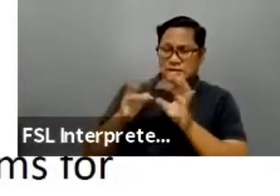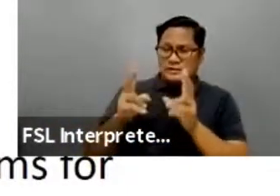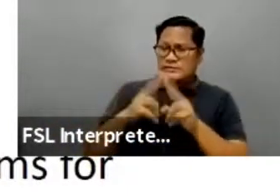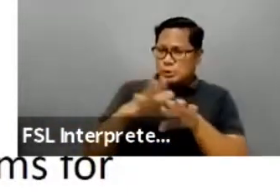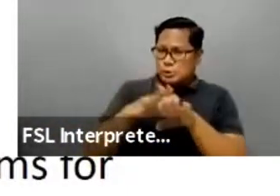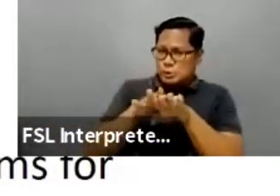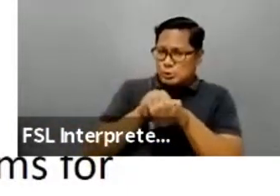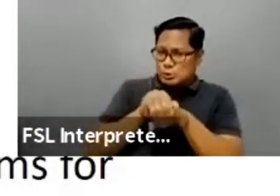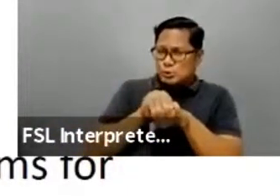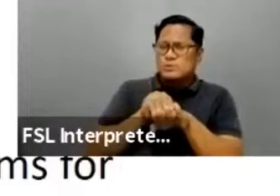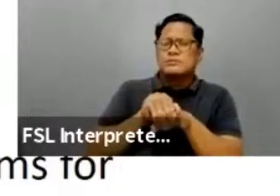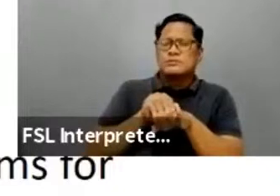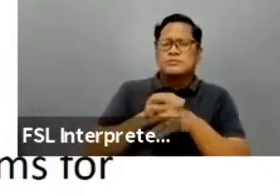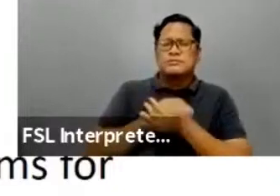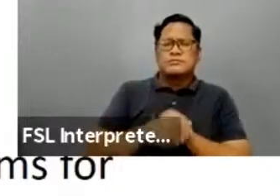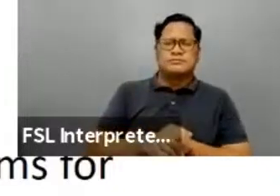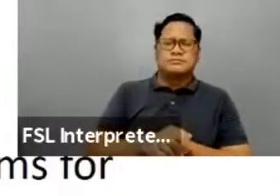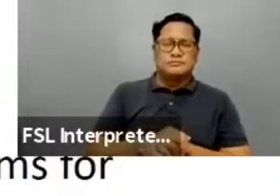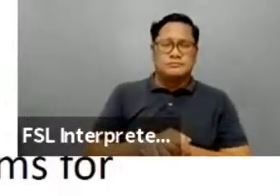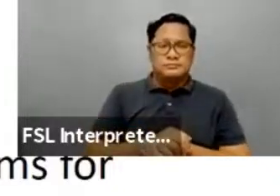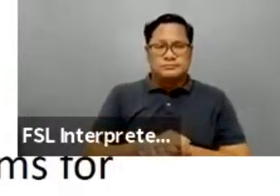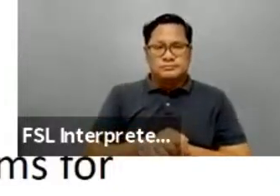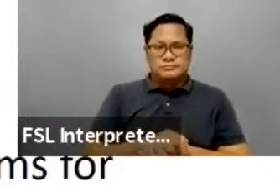because it's still paper-based.